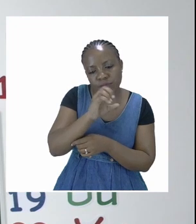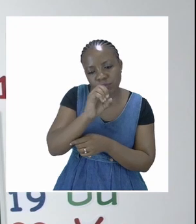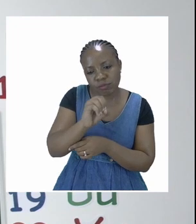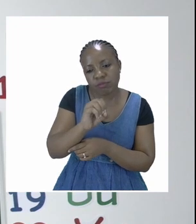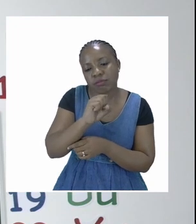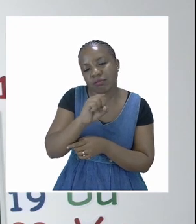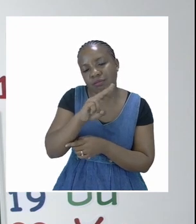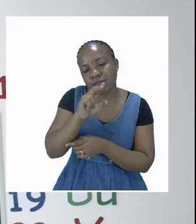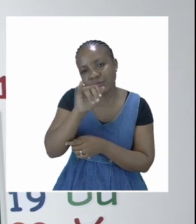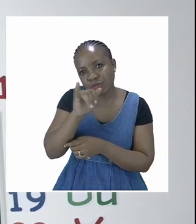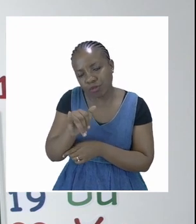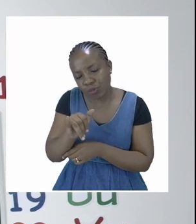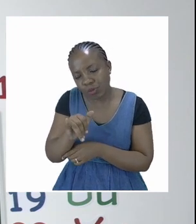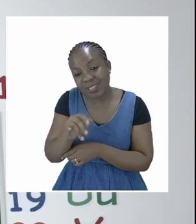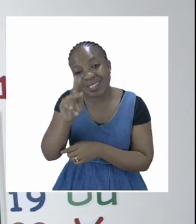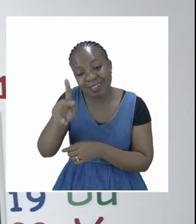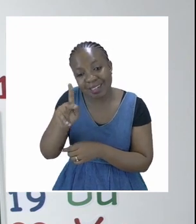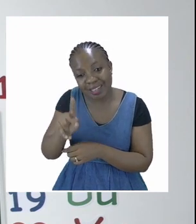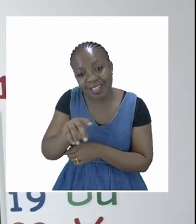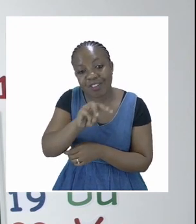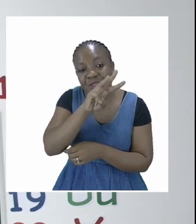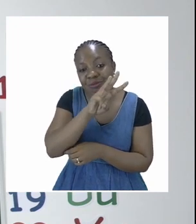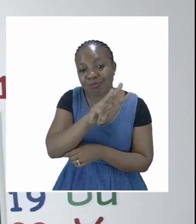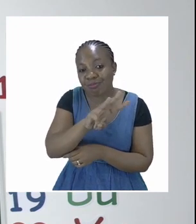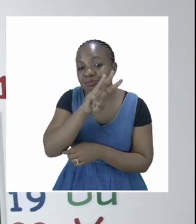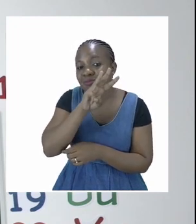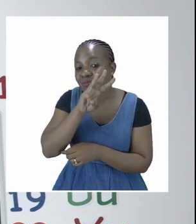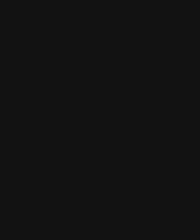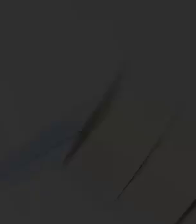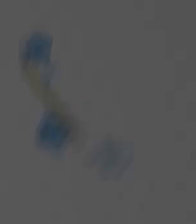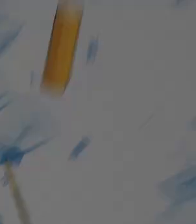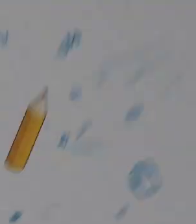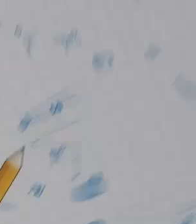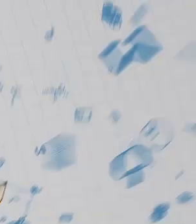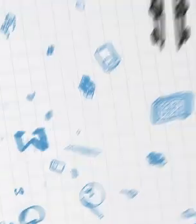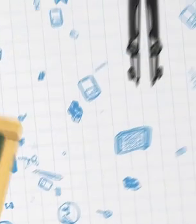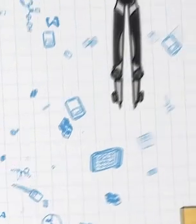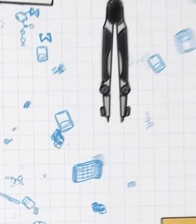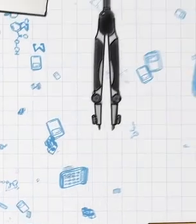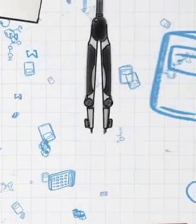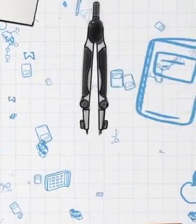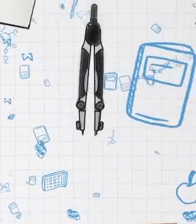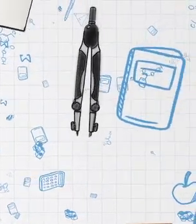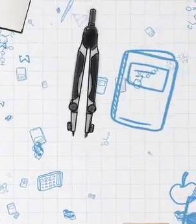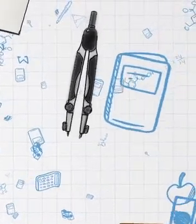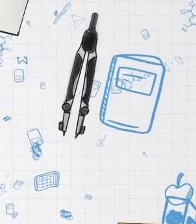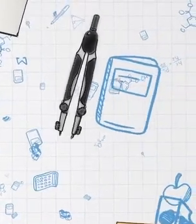our website, Zoshi Online.